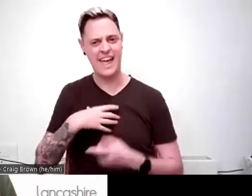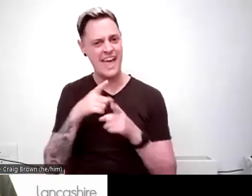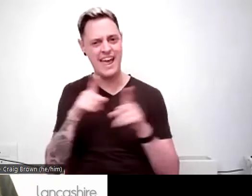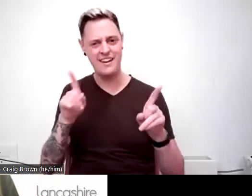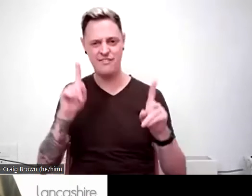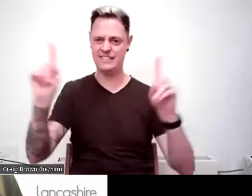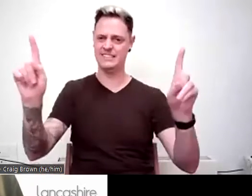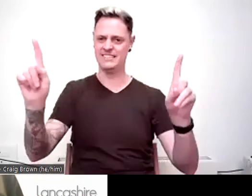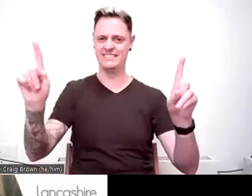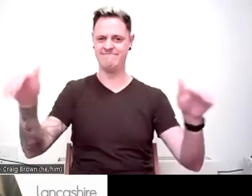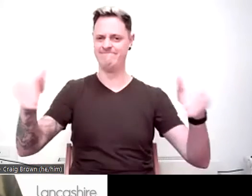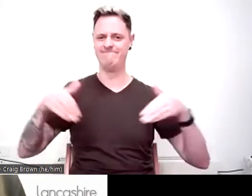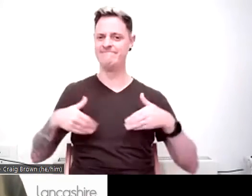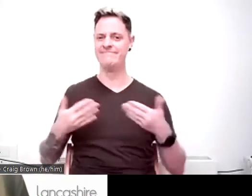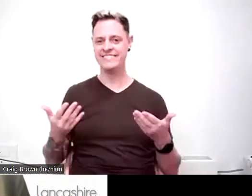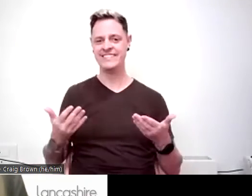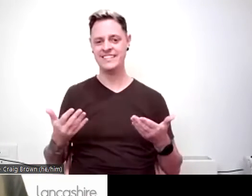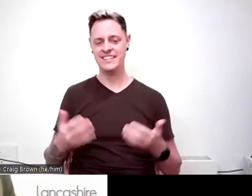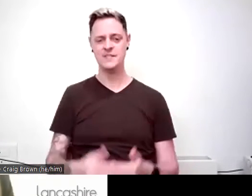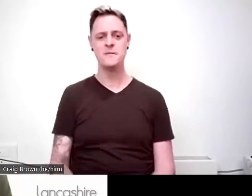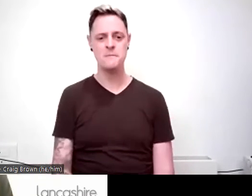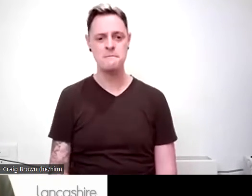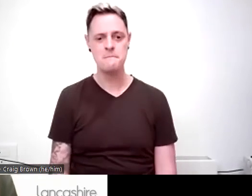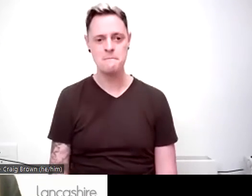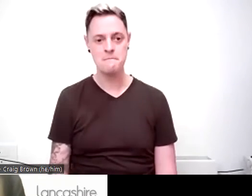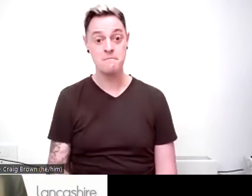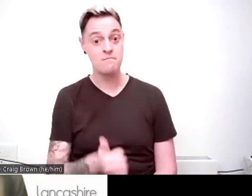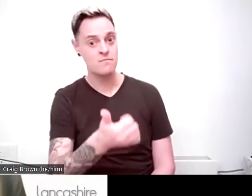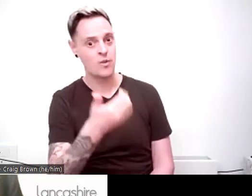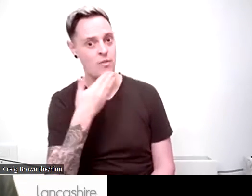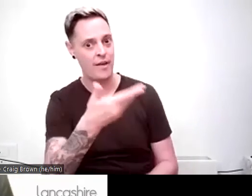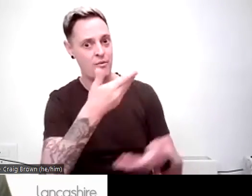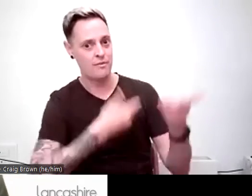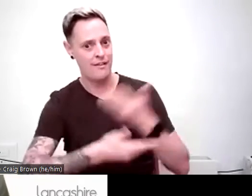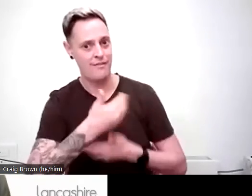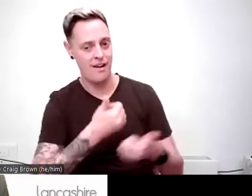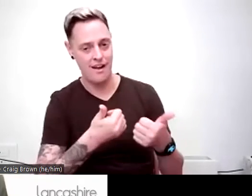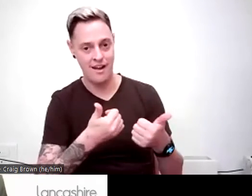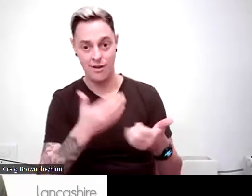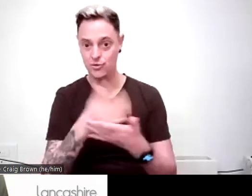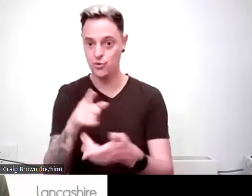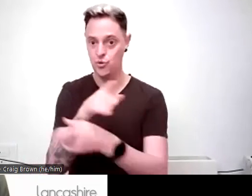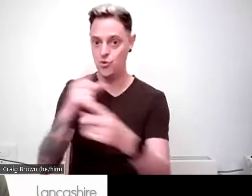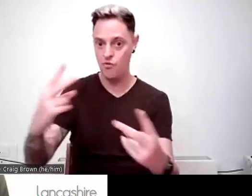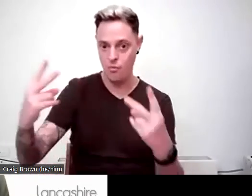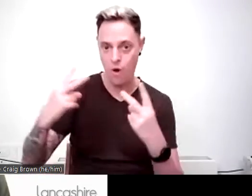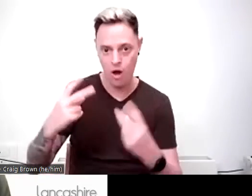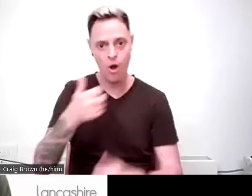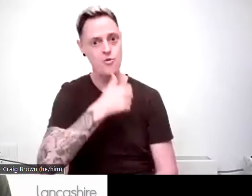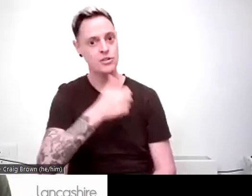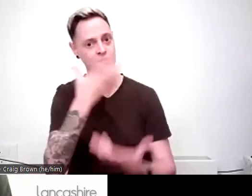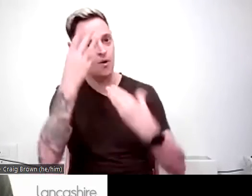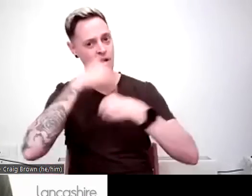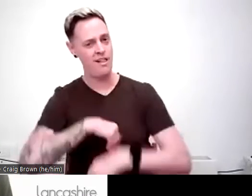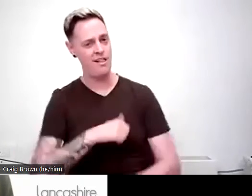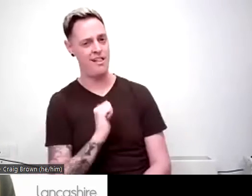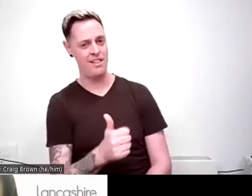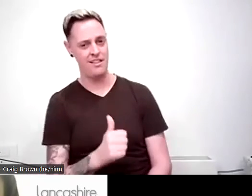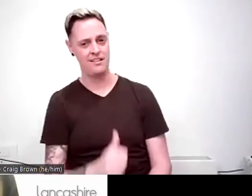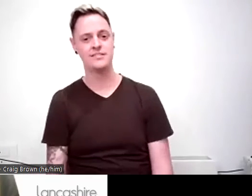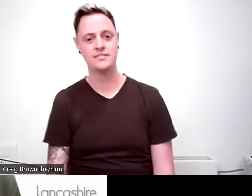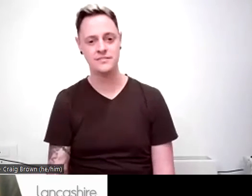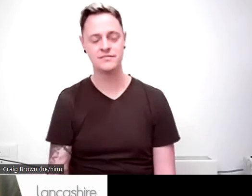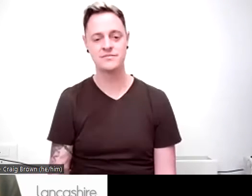thought of it. Absolutely. No, thank you for explaining that. I'm sure people watching will find that really useful. Okay,